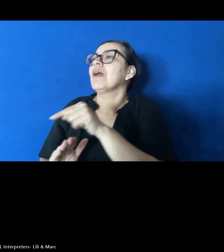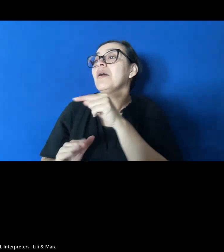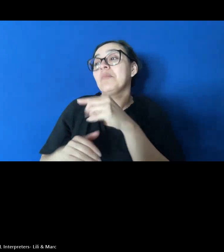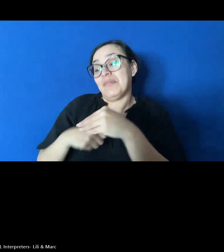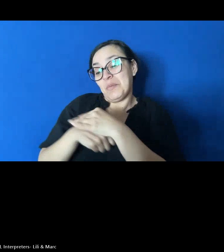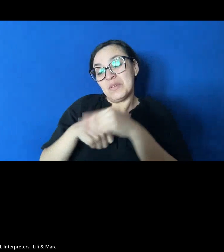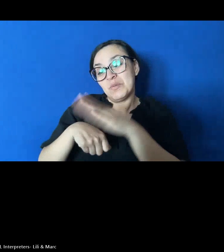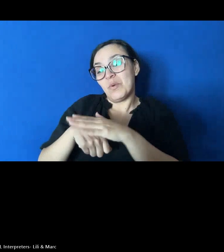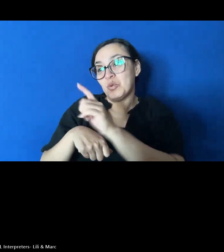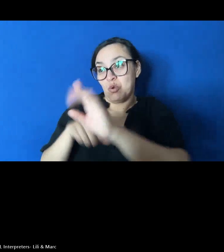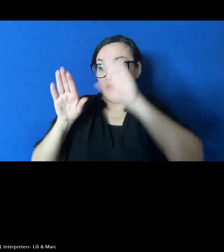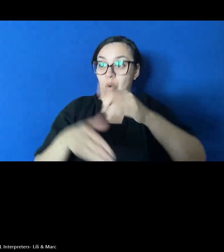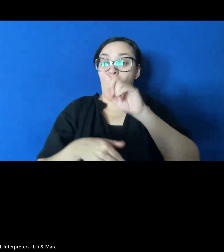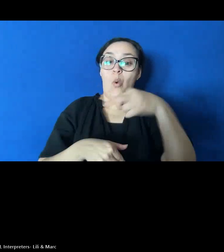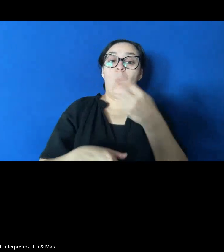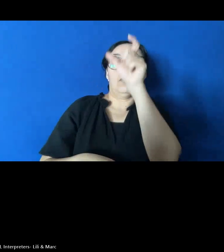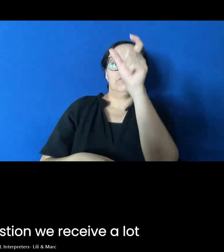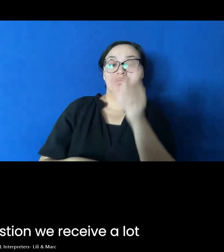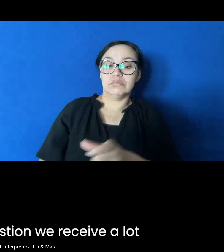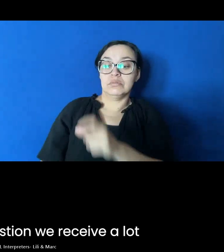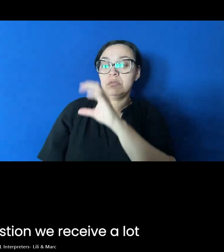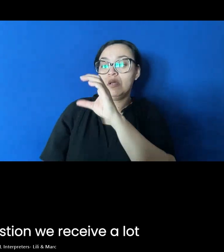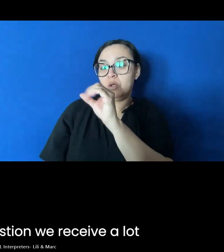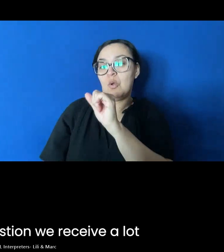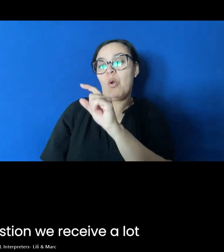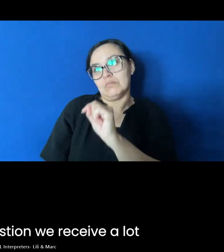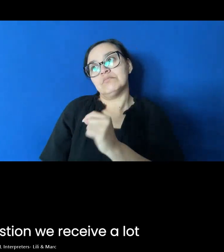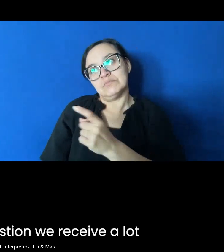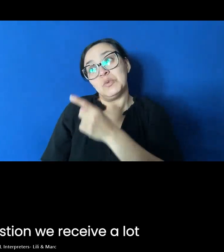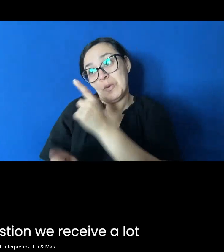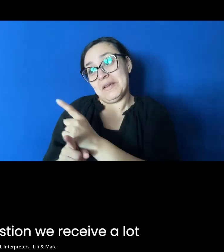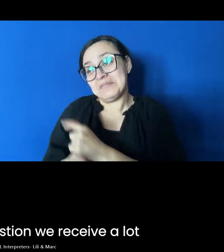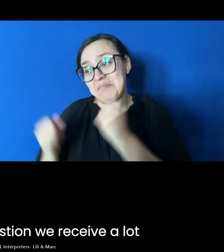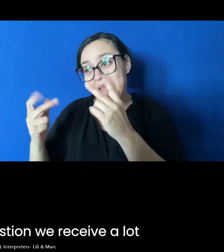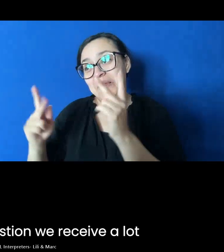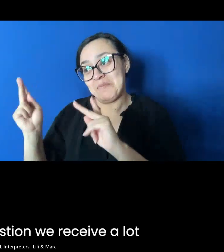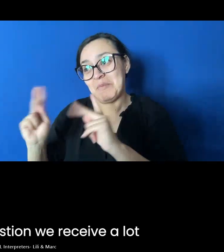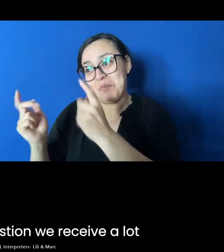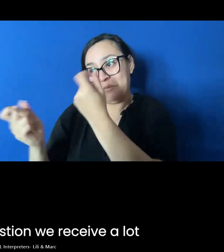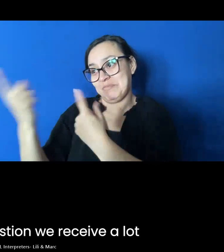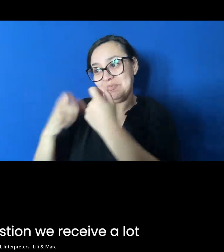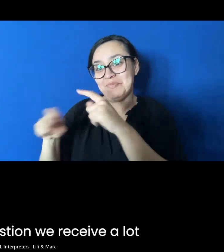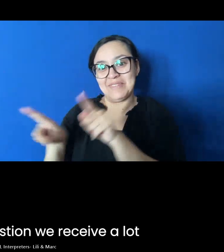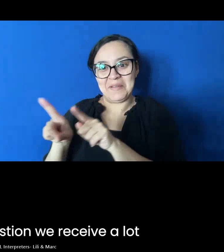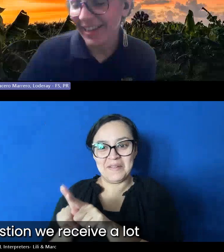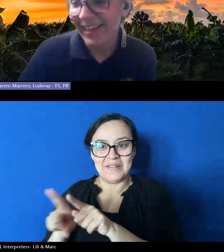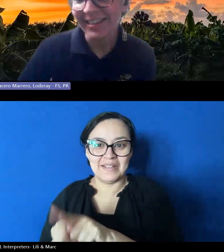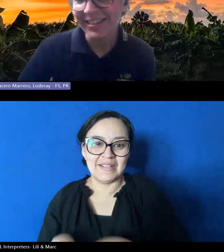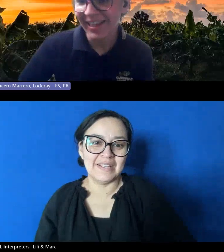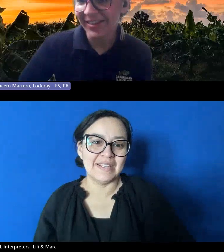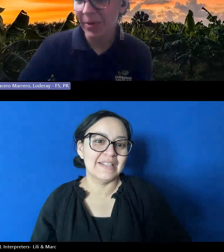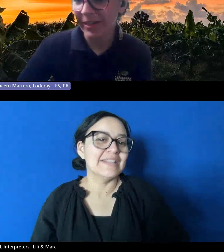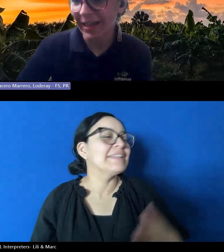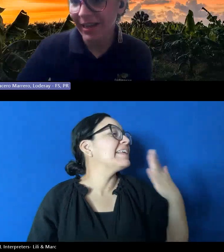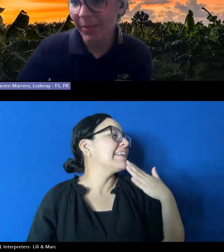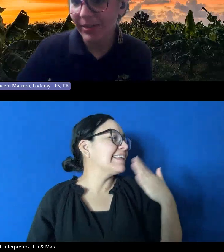just several zones. But it's a question propounded to us a lot.